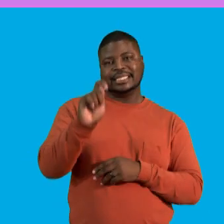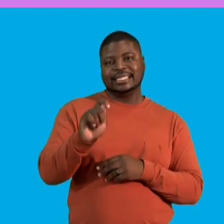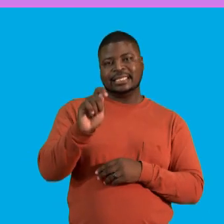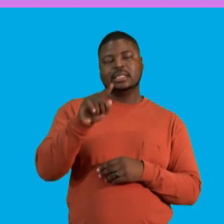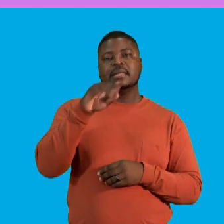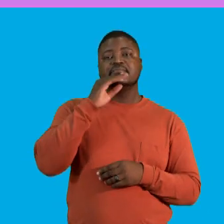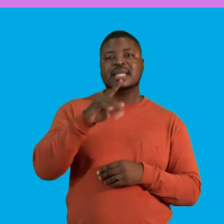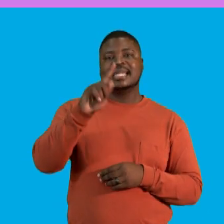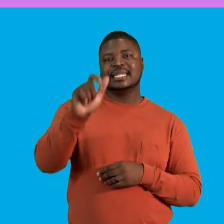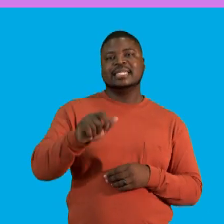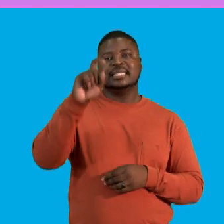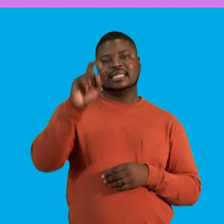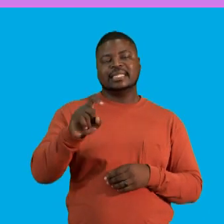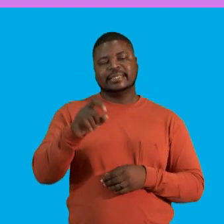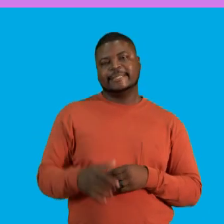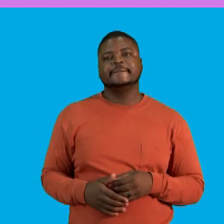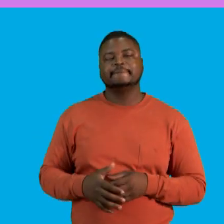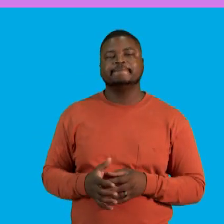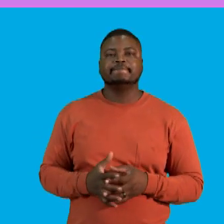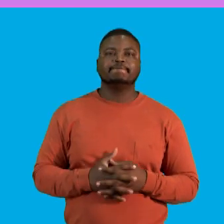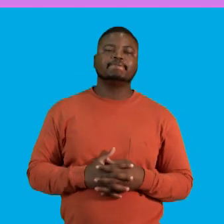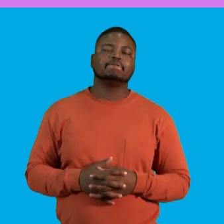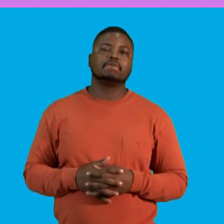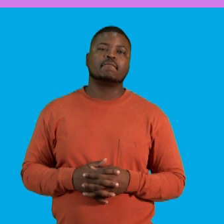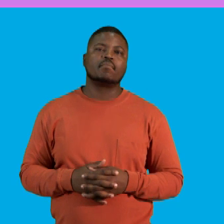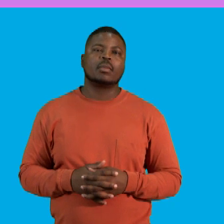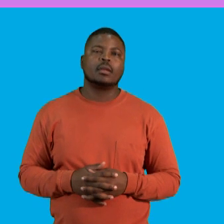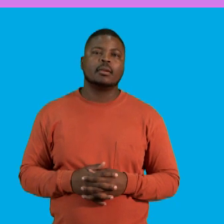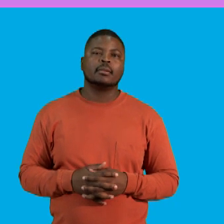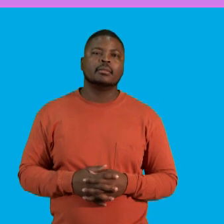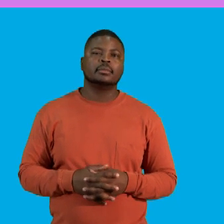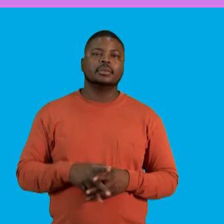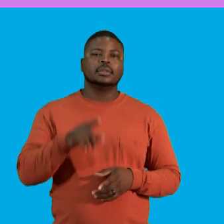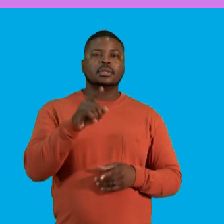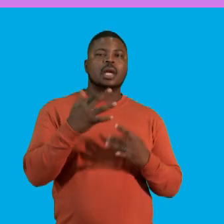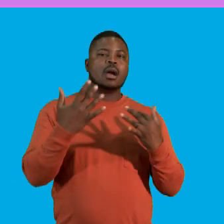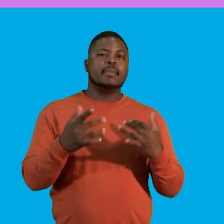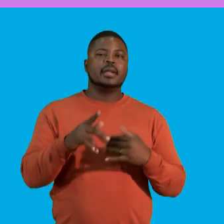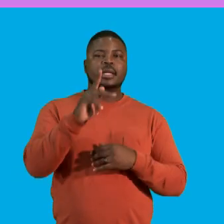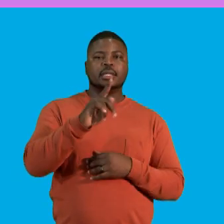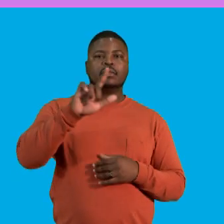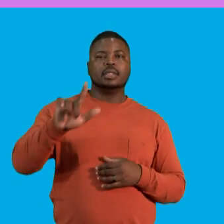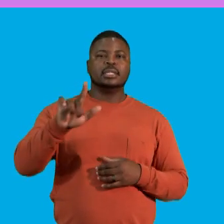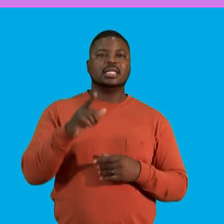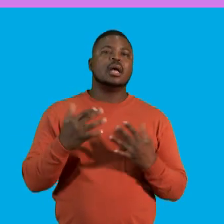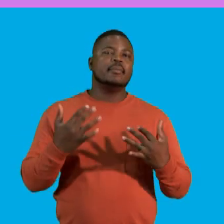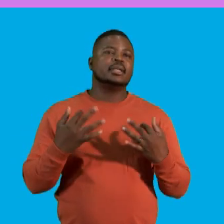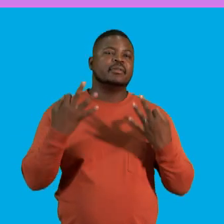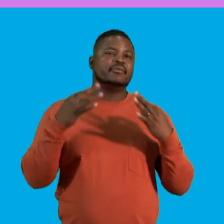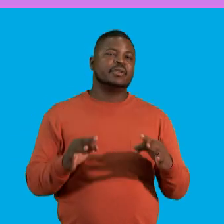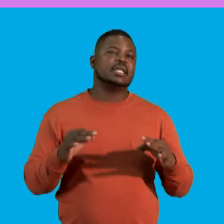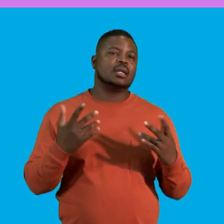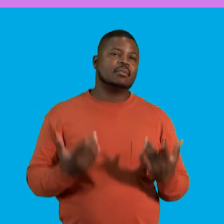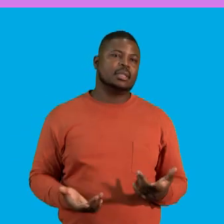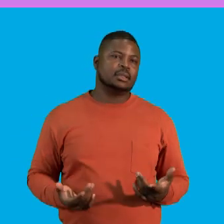then T for tax. So it's value added tax. Then how many kiloliters are free? When we look at